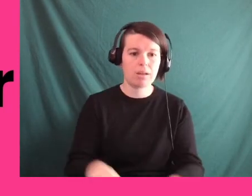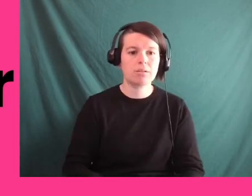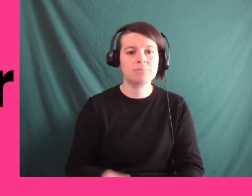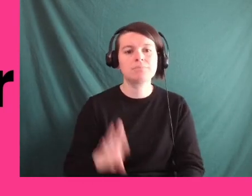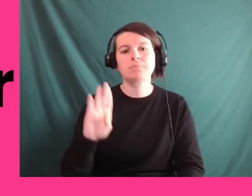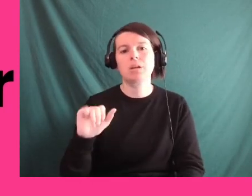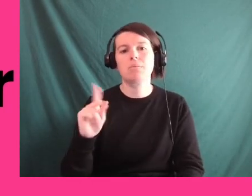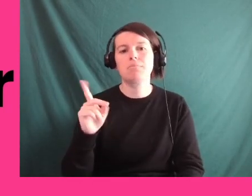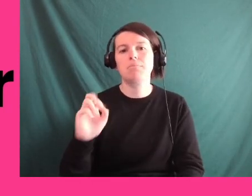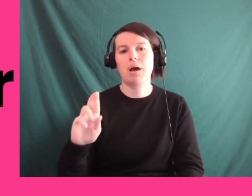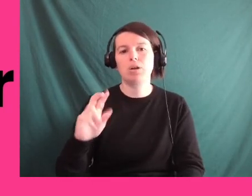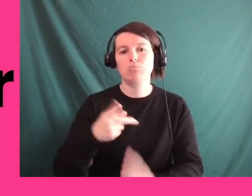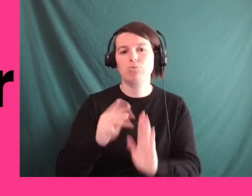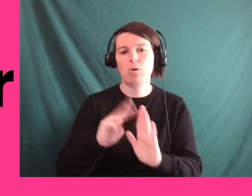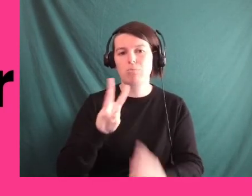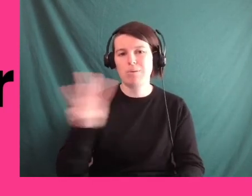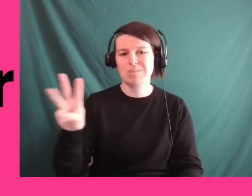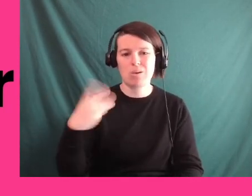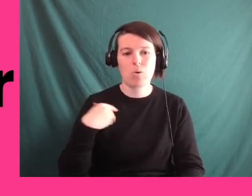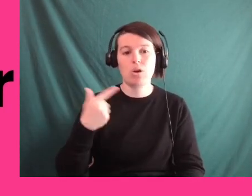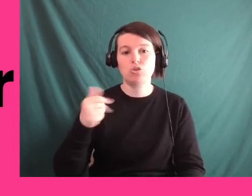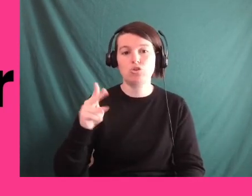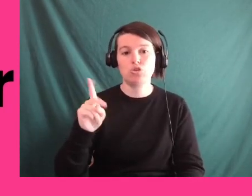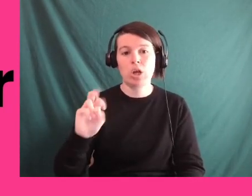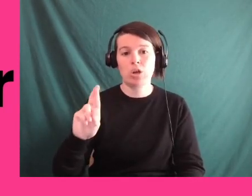program's website is